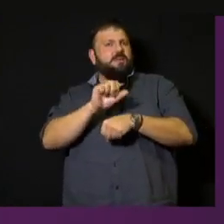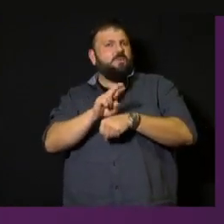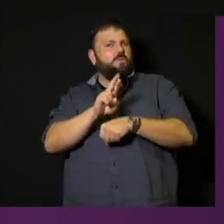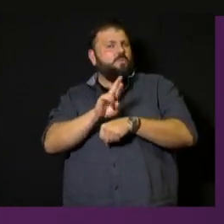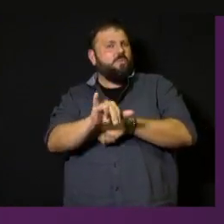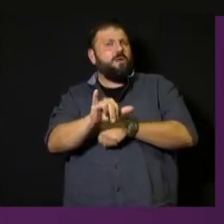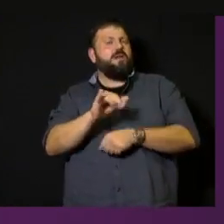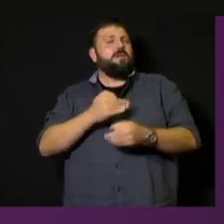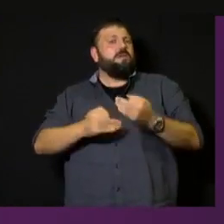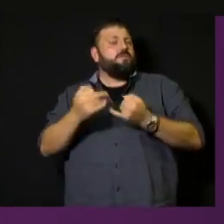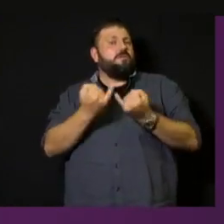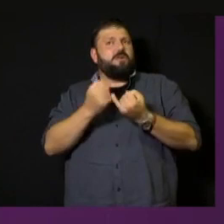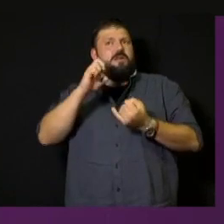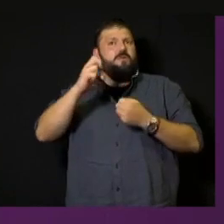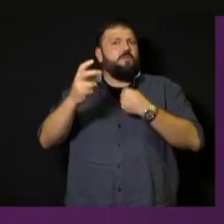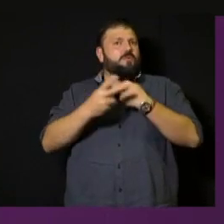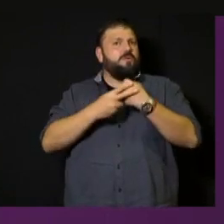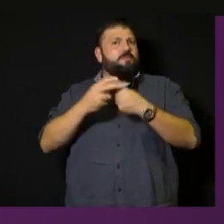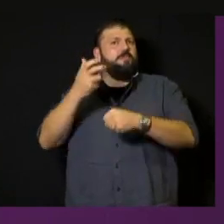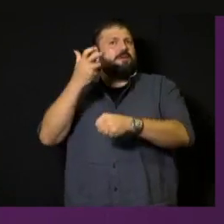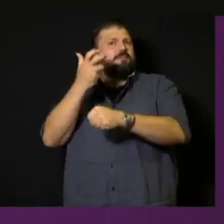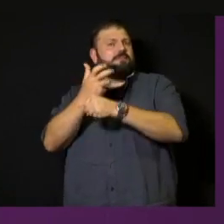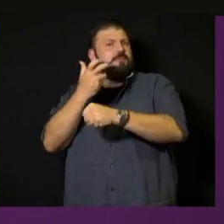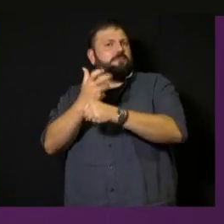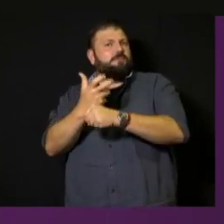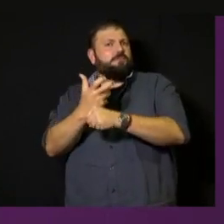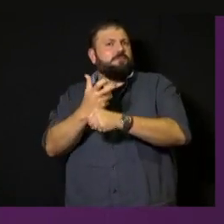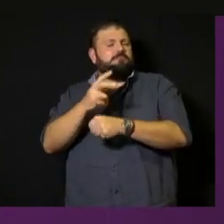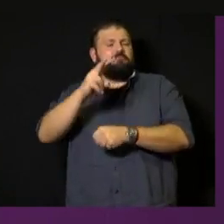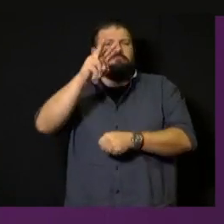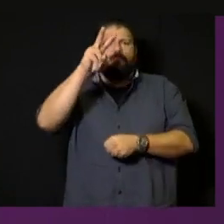Argentina, Uruguay, Europe, the US,